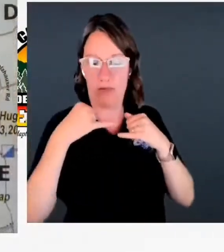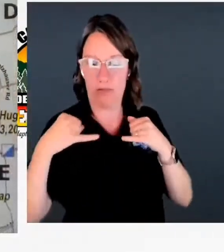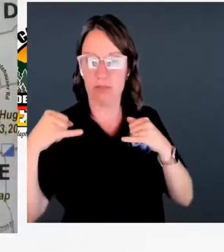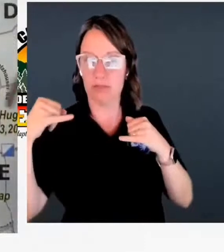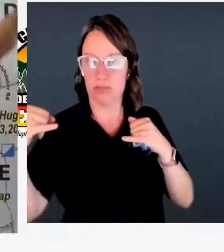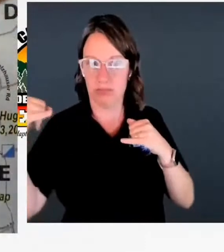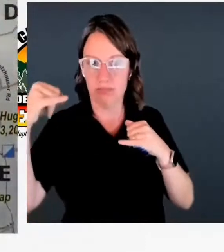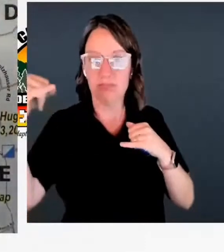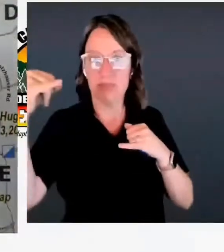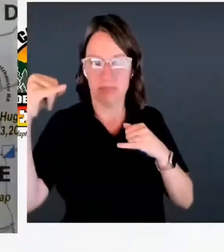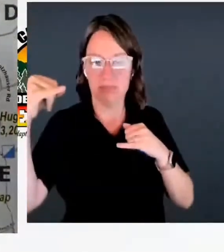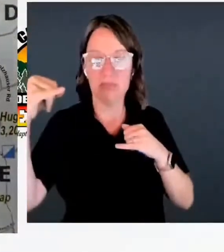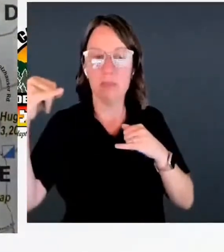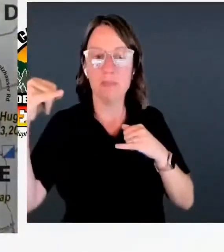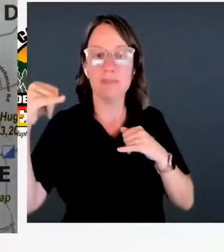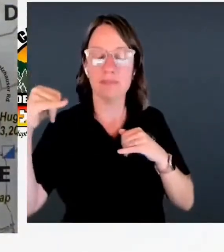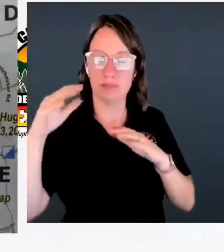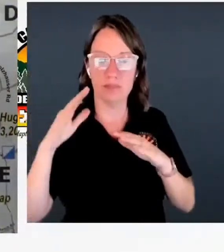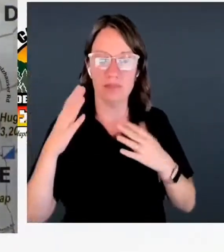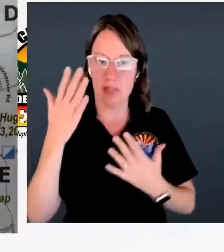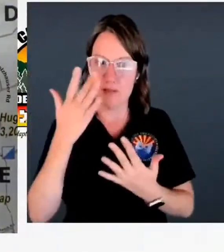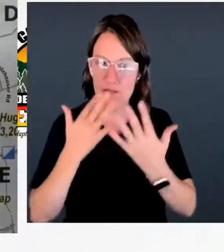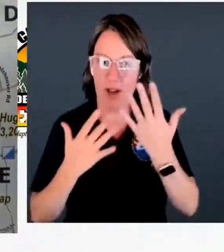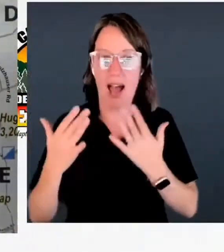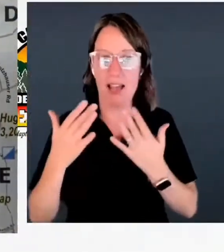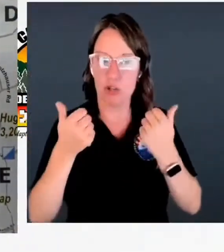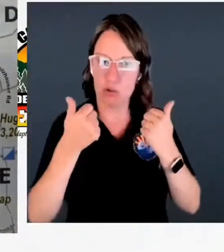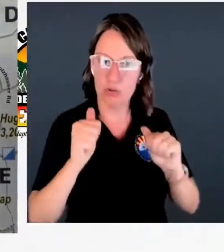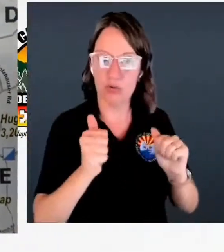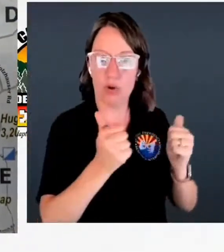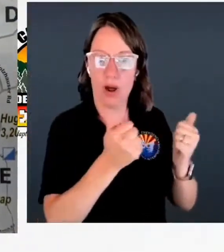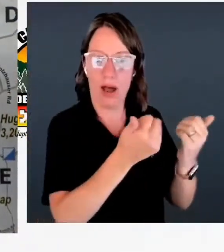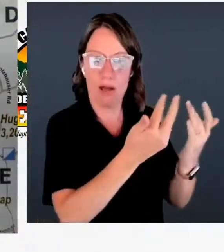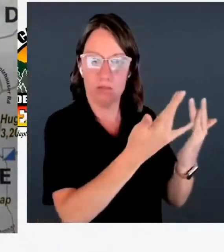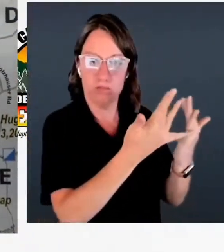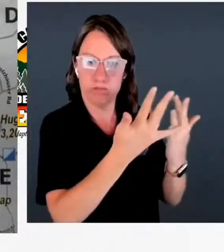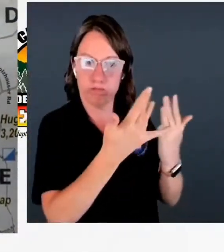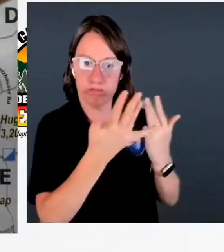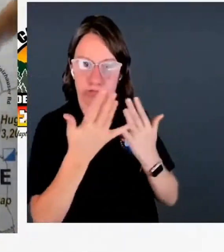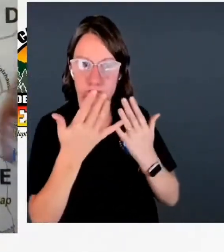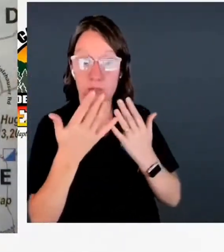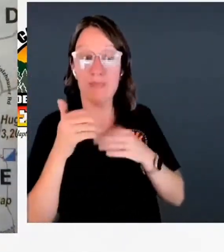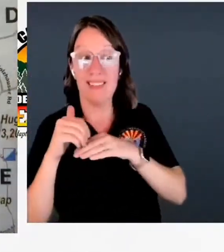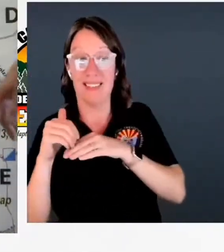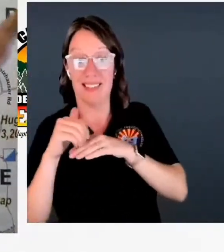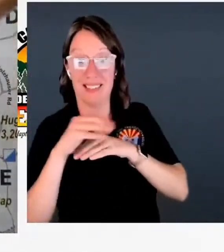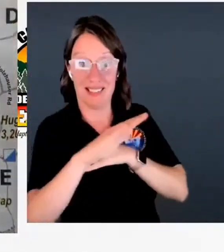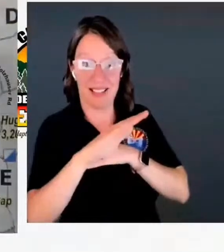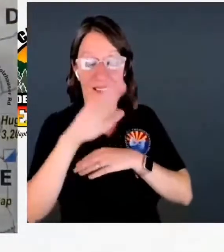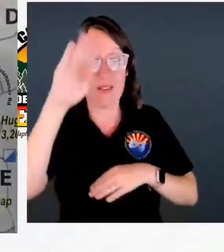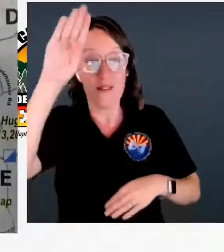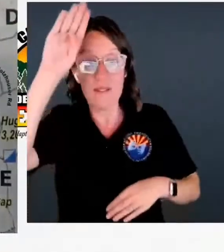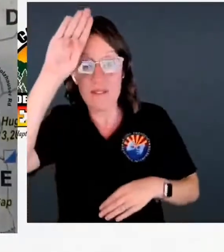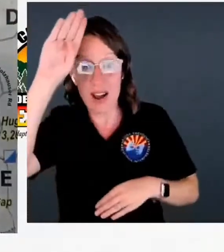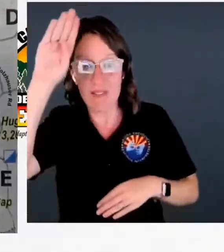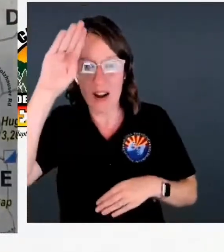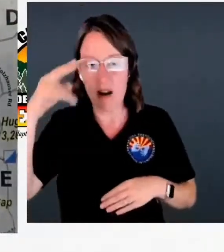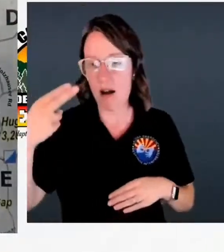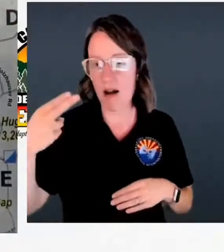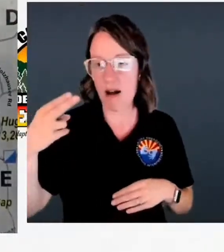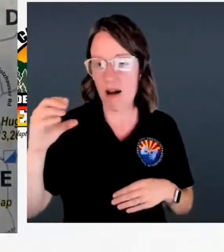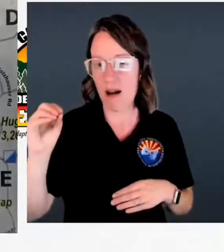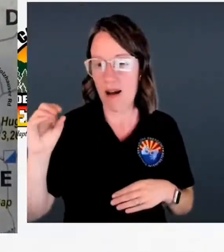Creek, where the fire was challenging the edge there. And so what we did was we put firefighters up there, hotshot crews